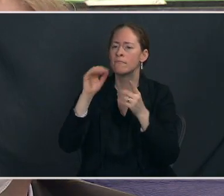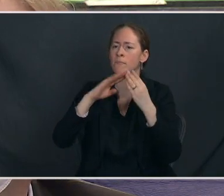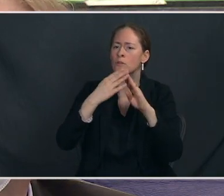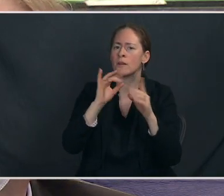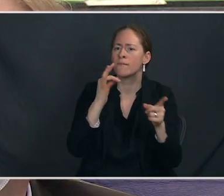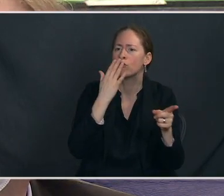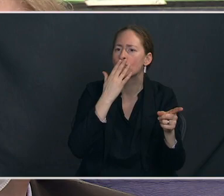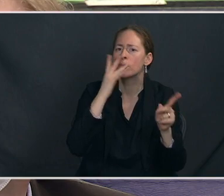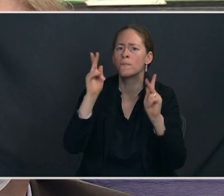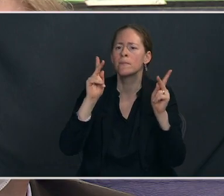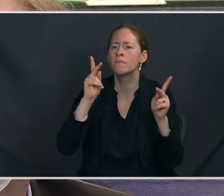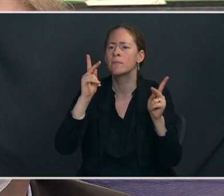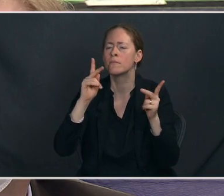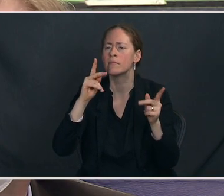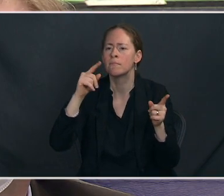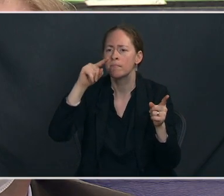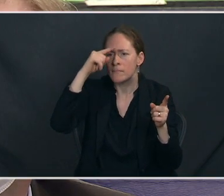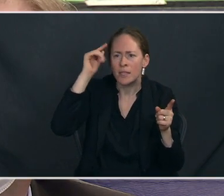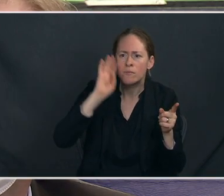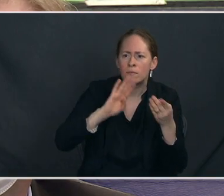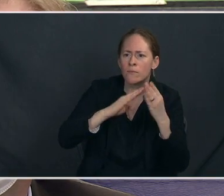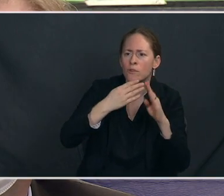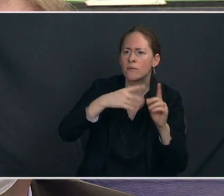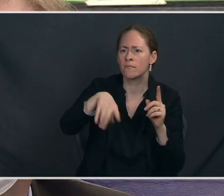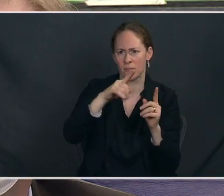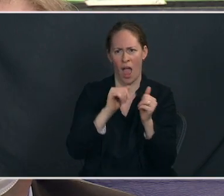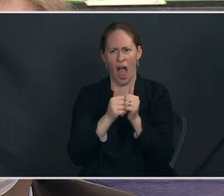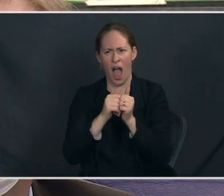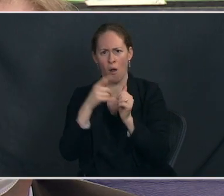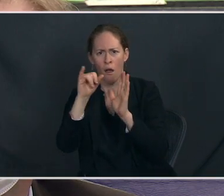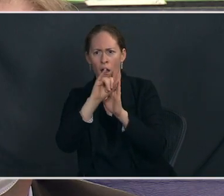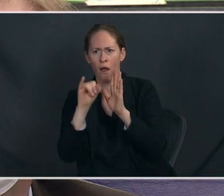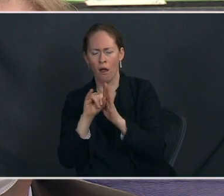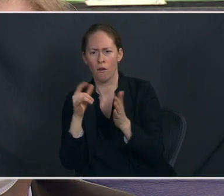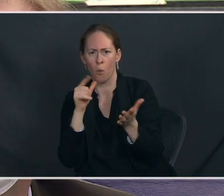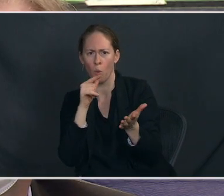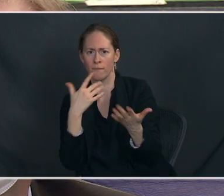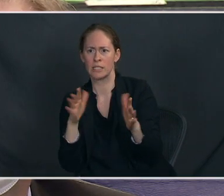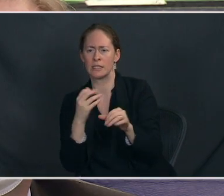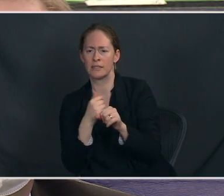getting vaccinated. And will we see kind of mobile outlooks,